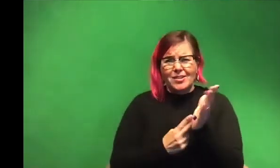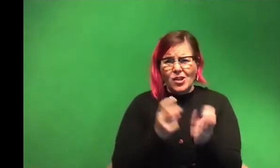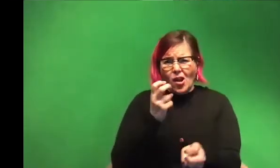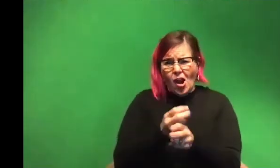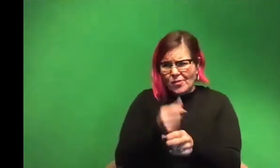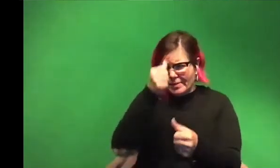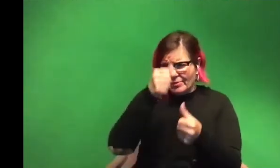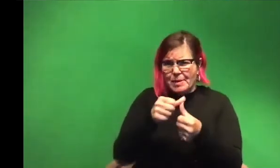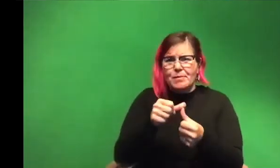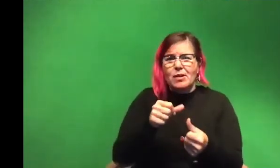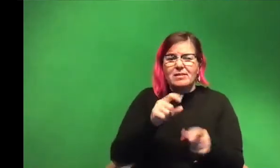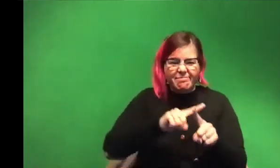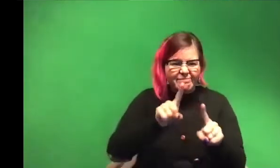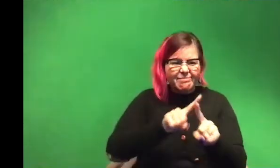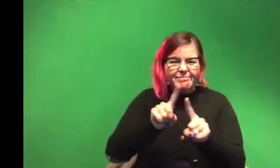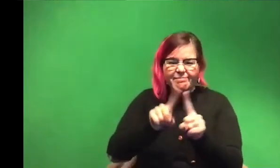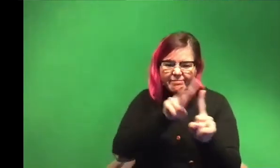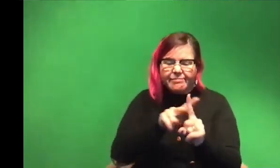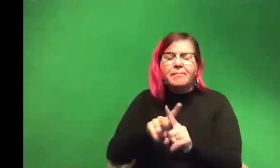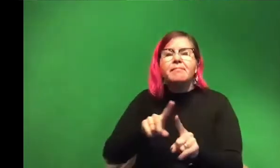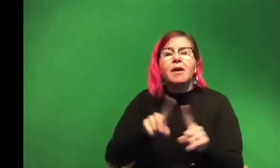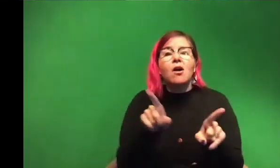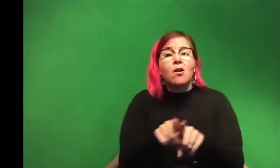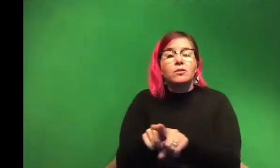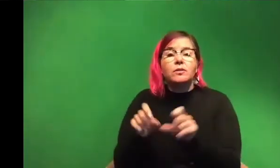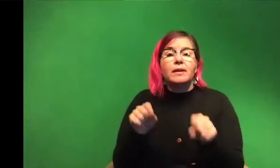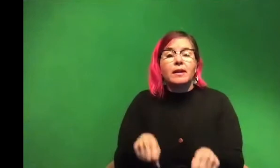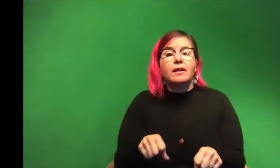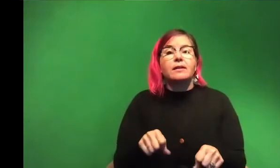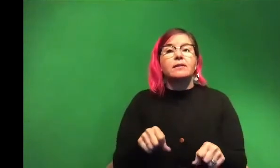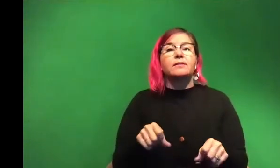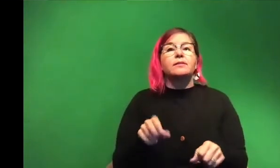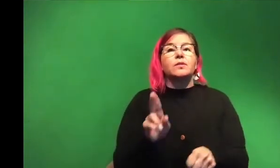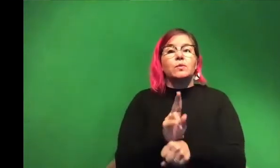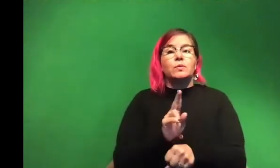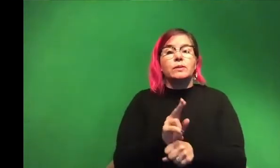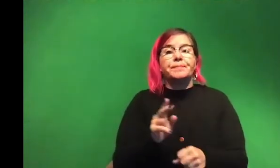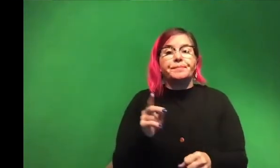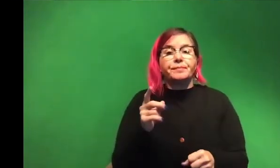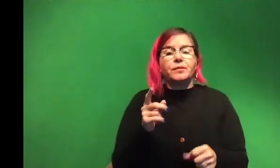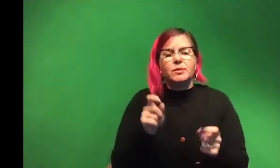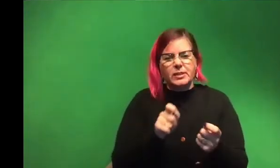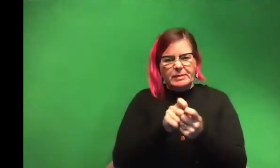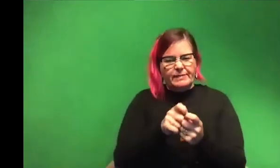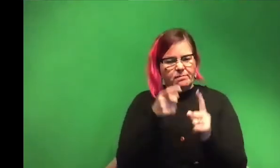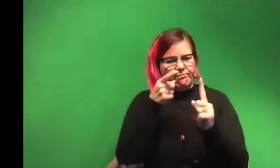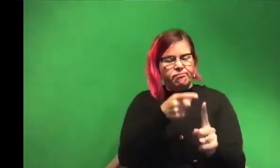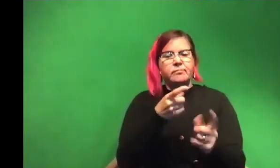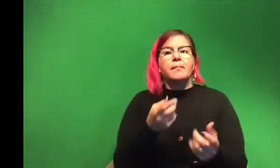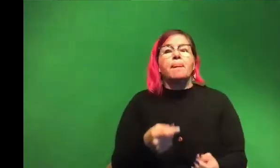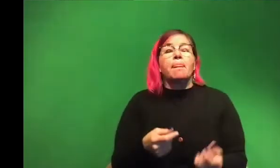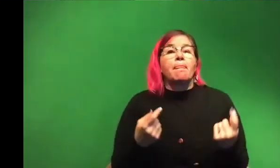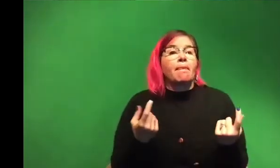remember all the different ways that we've used it, but we can also do it. We can also use them to do certain things, right? So we can do things too,